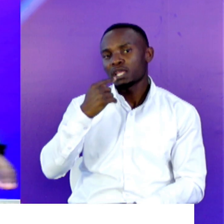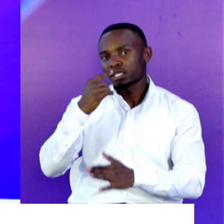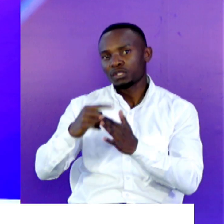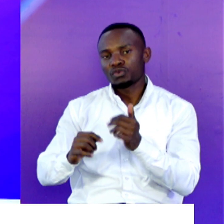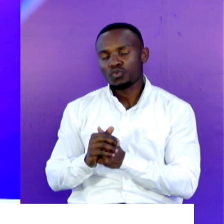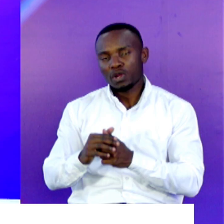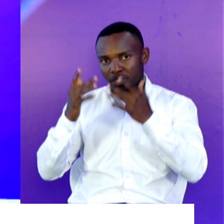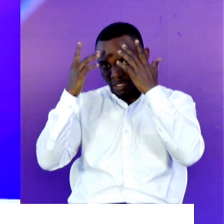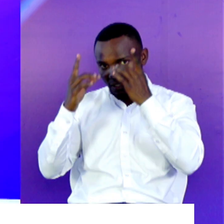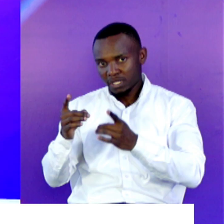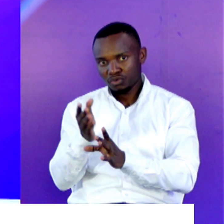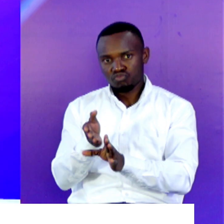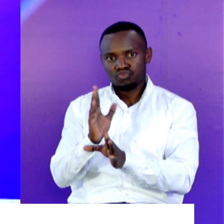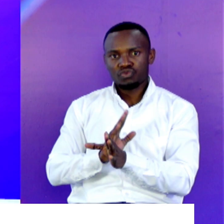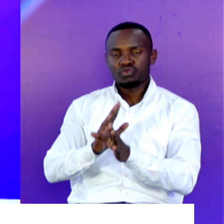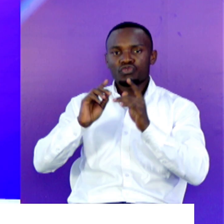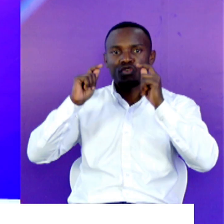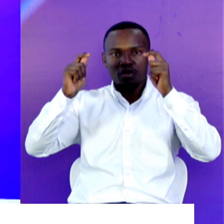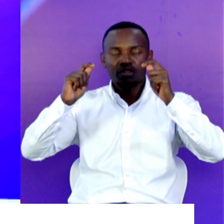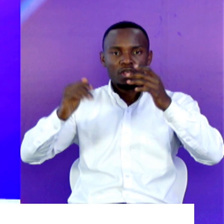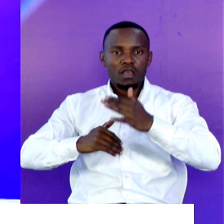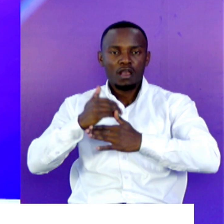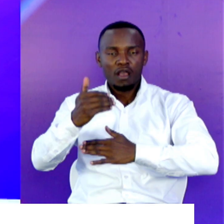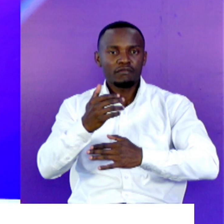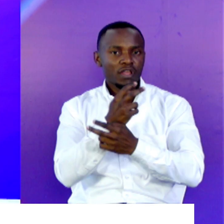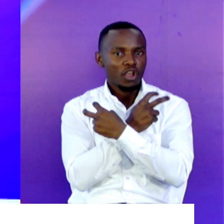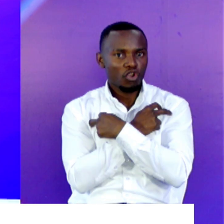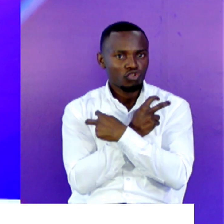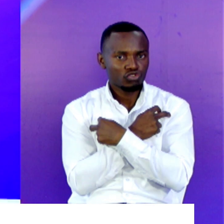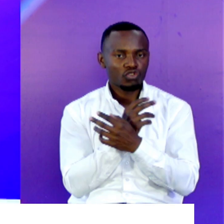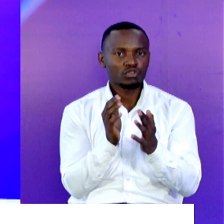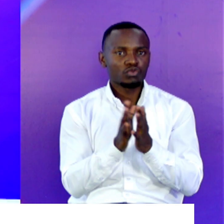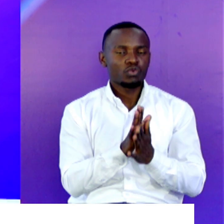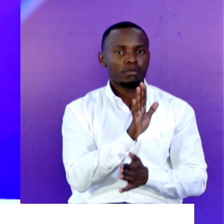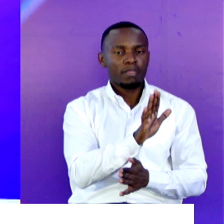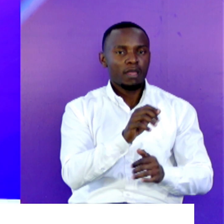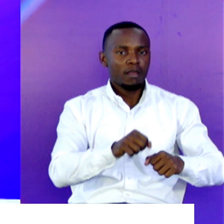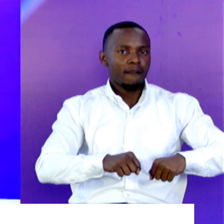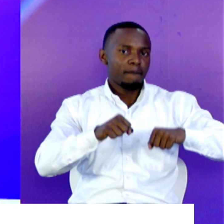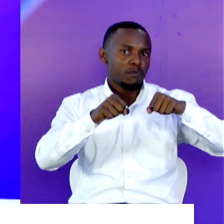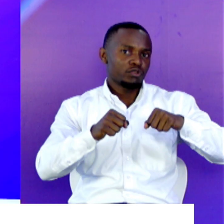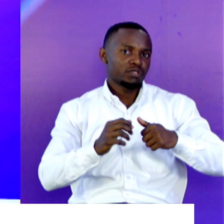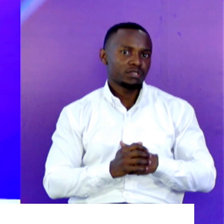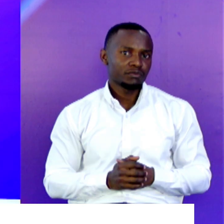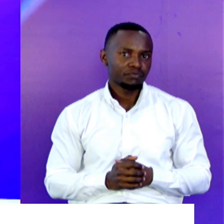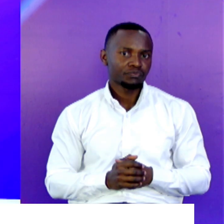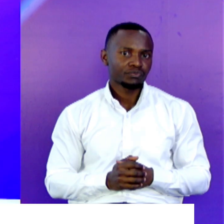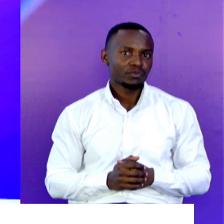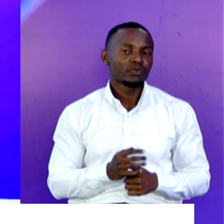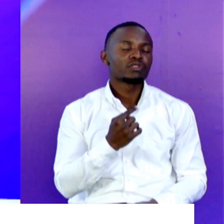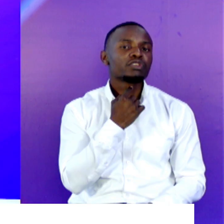suspend the strike following consultations with their employer, the